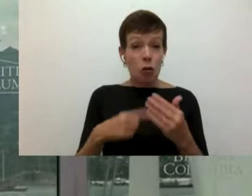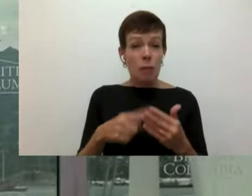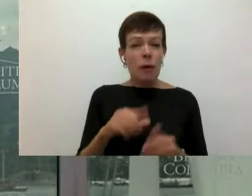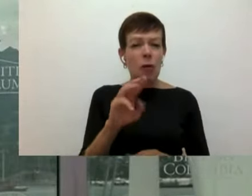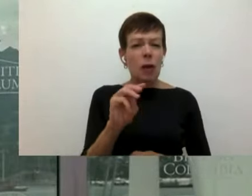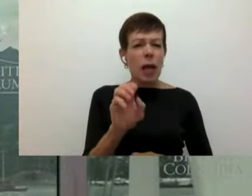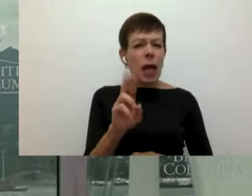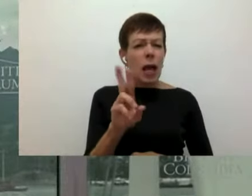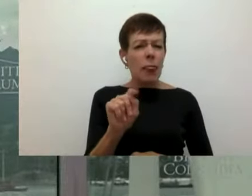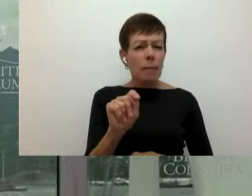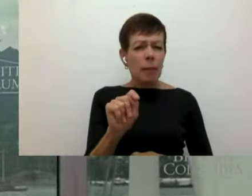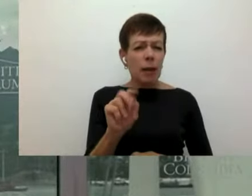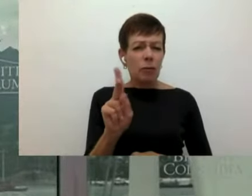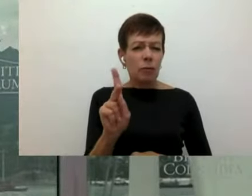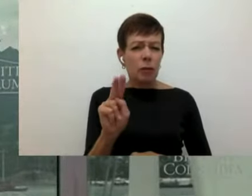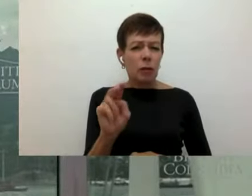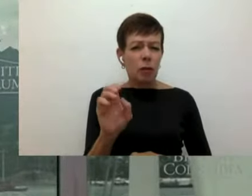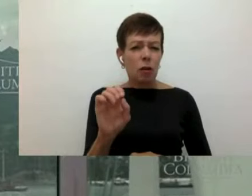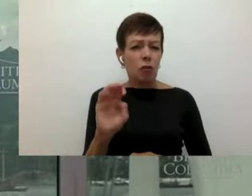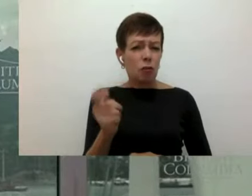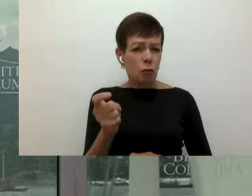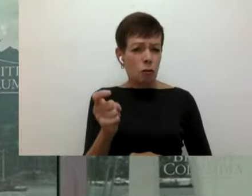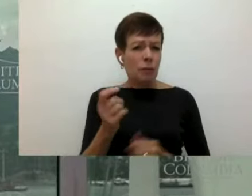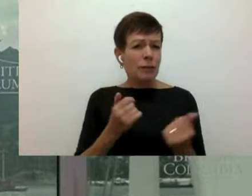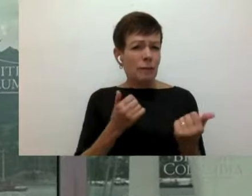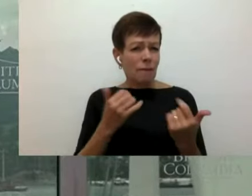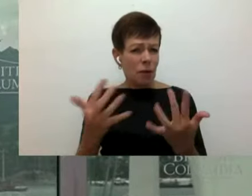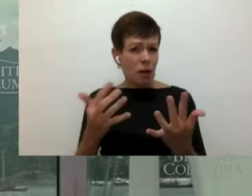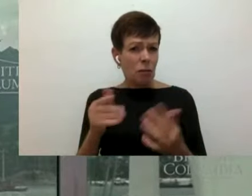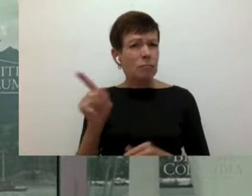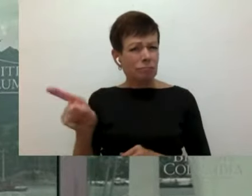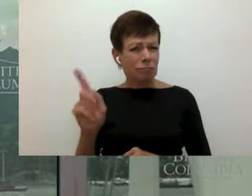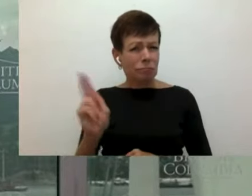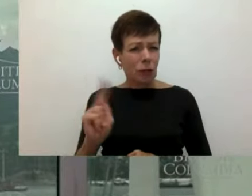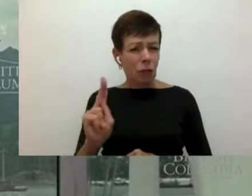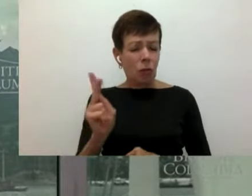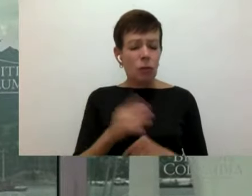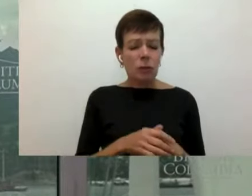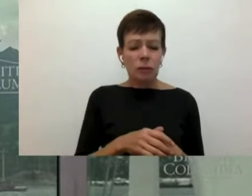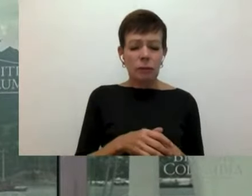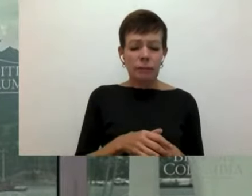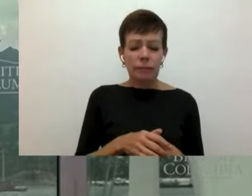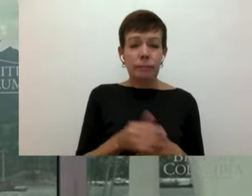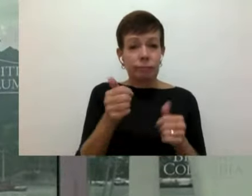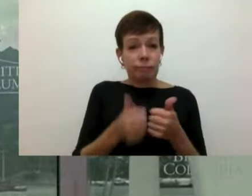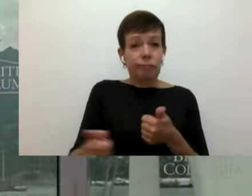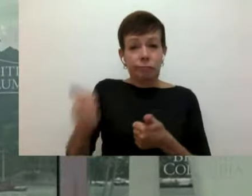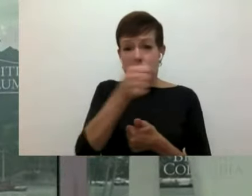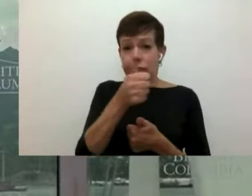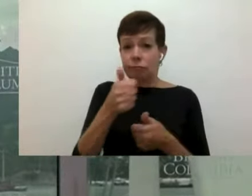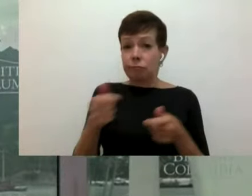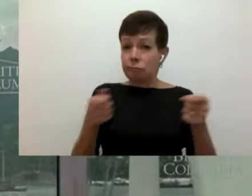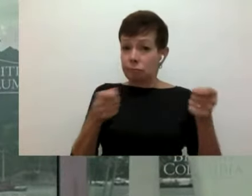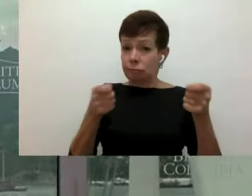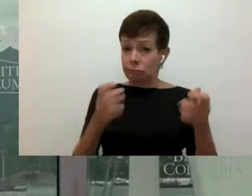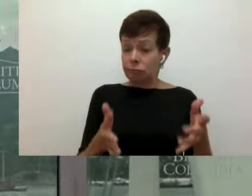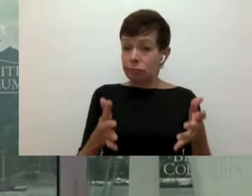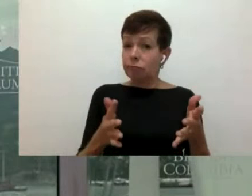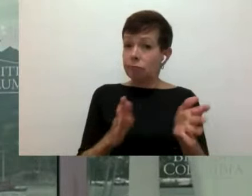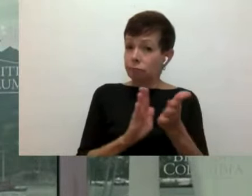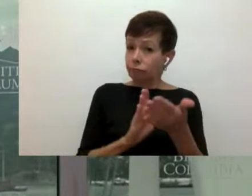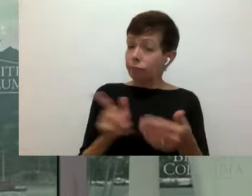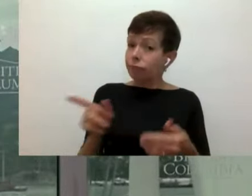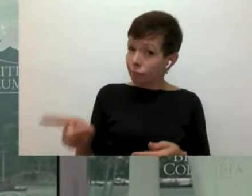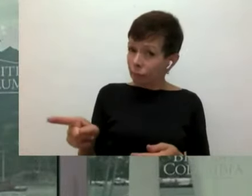Mount Knox fire in Kelowna, the chief administrative